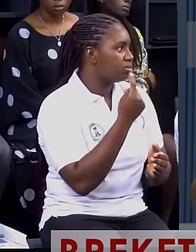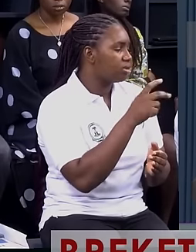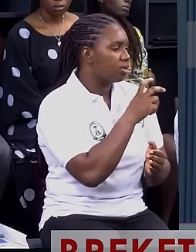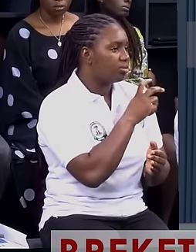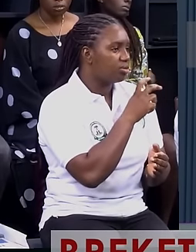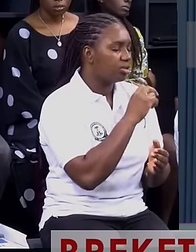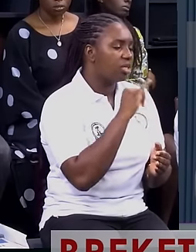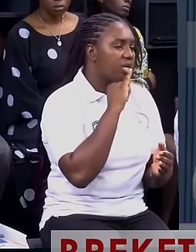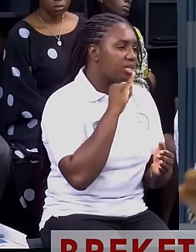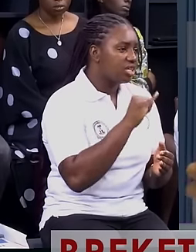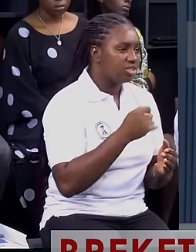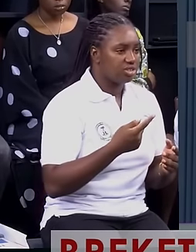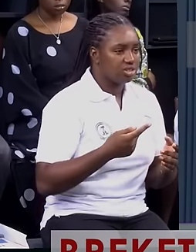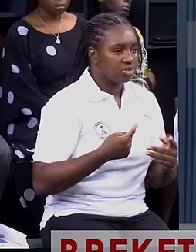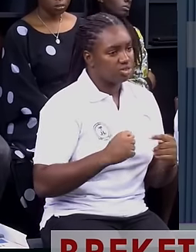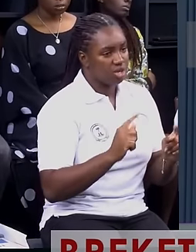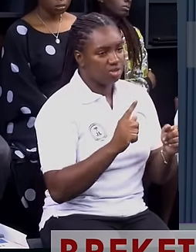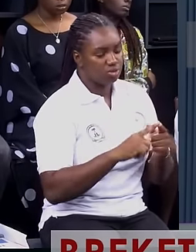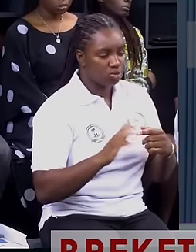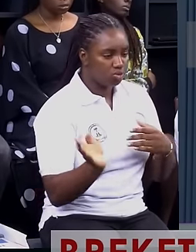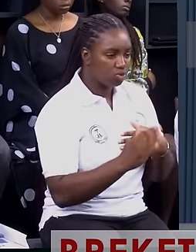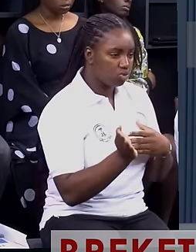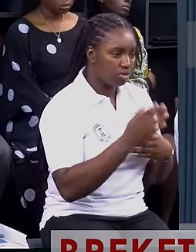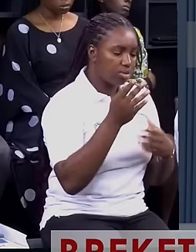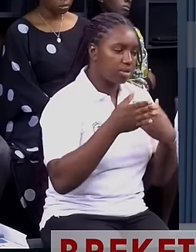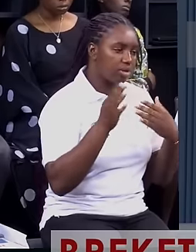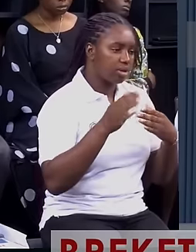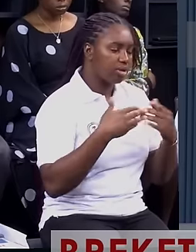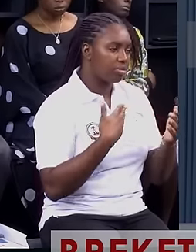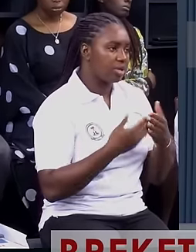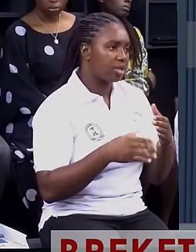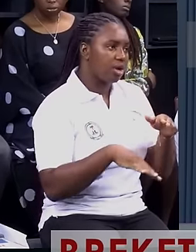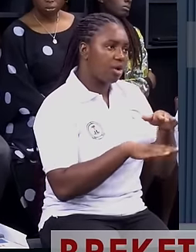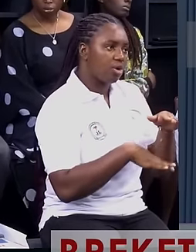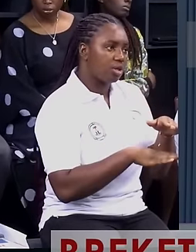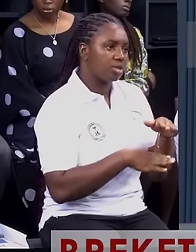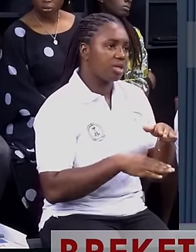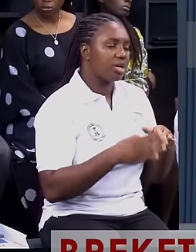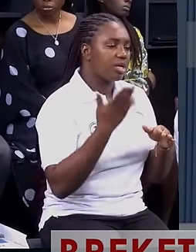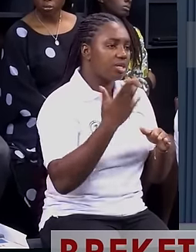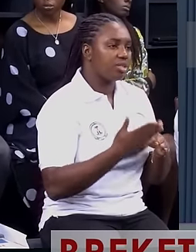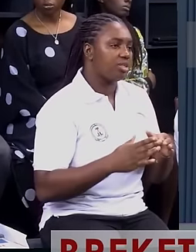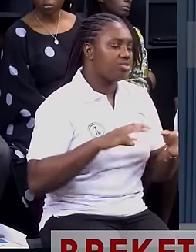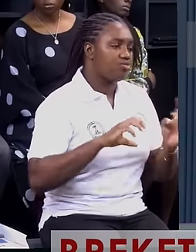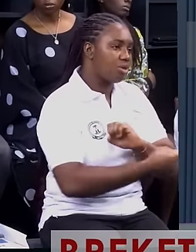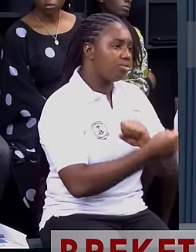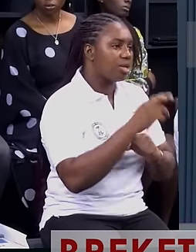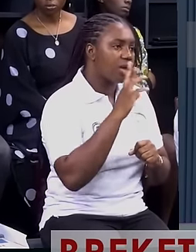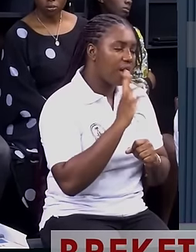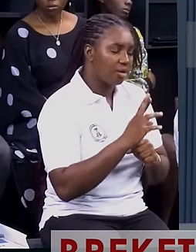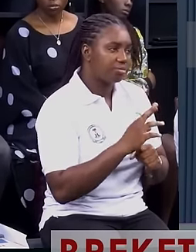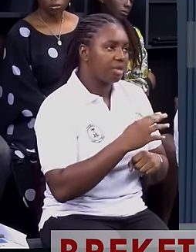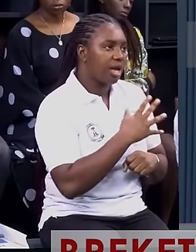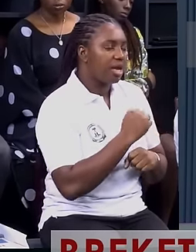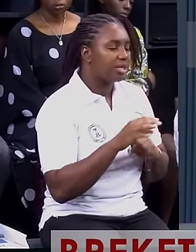is just trying to sweep the matter under the carpet, sir. They molested her. They did